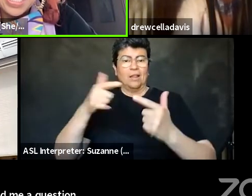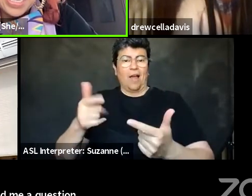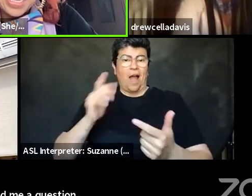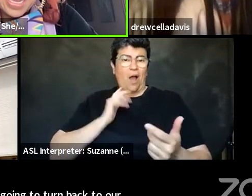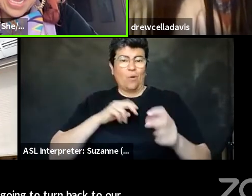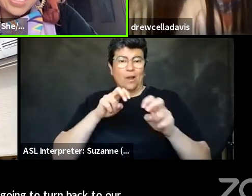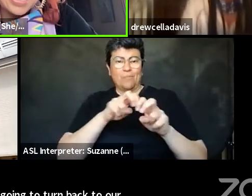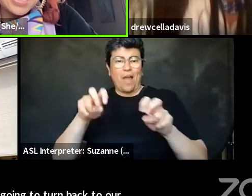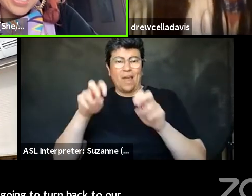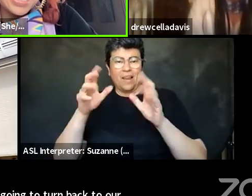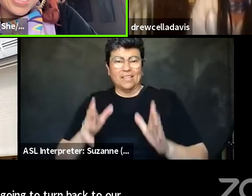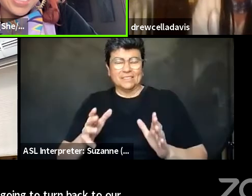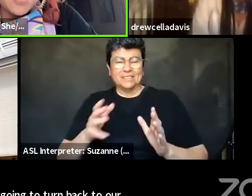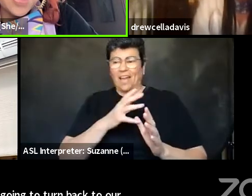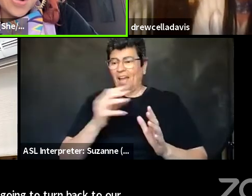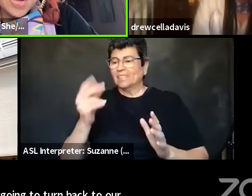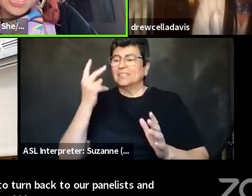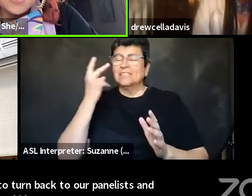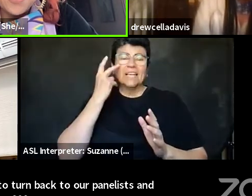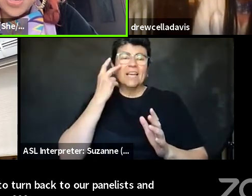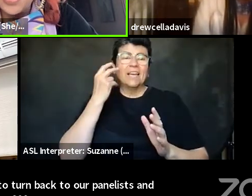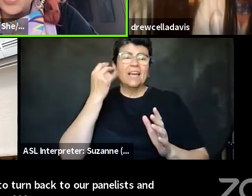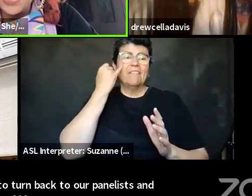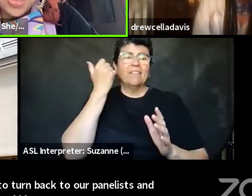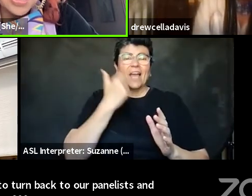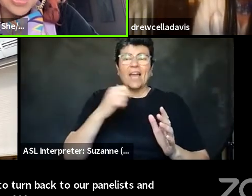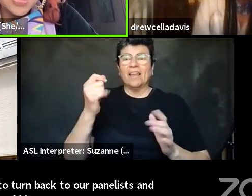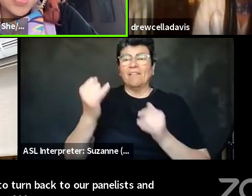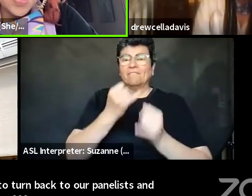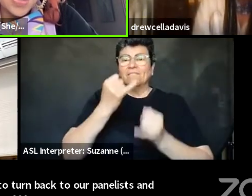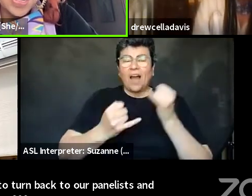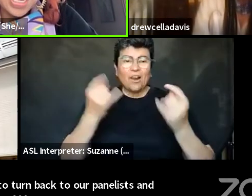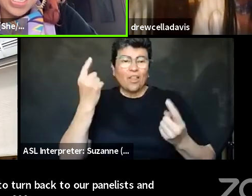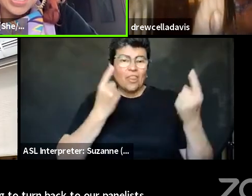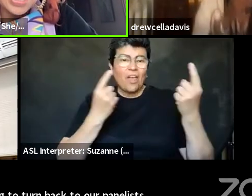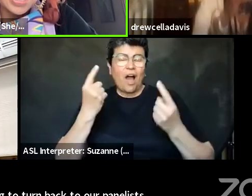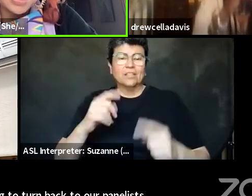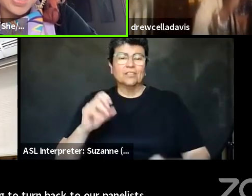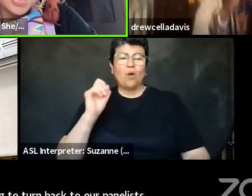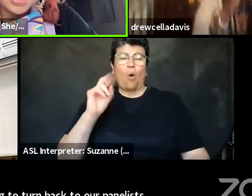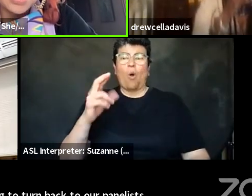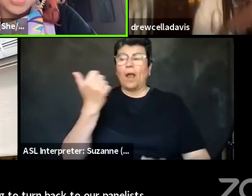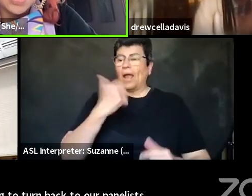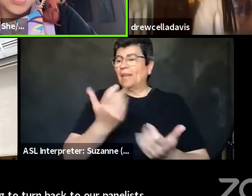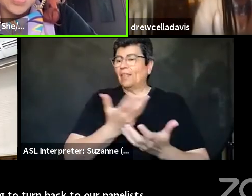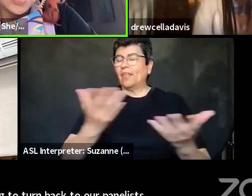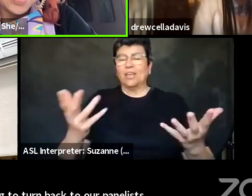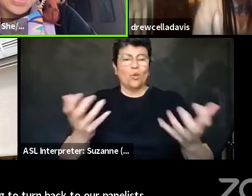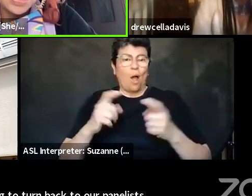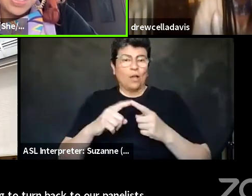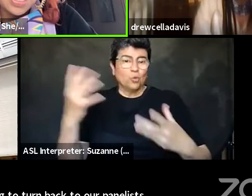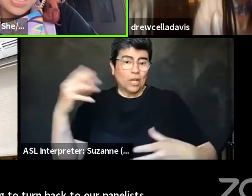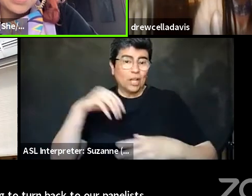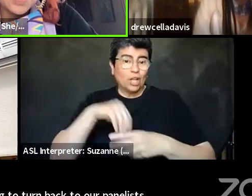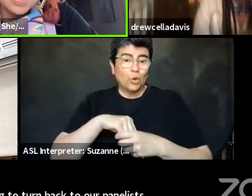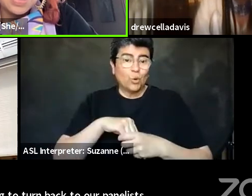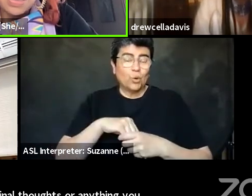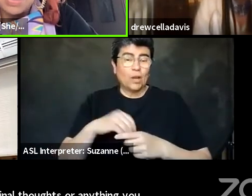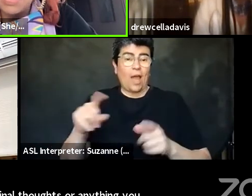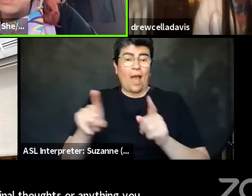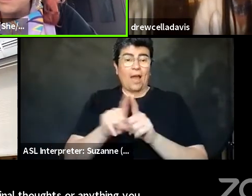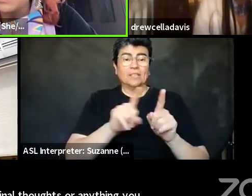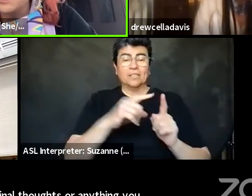panelists and see if there are any final thoughts or anything you would like to include as